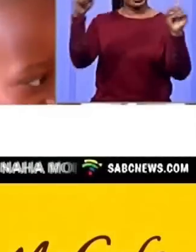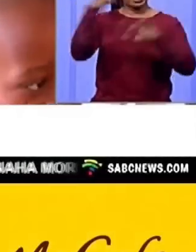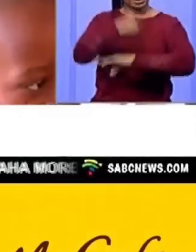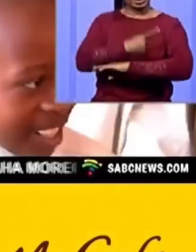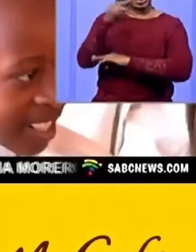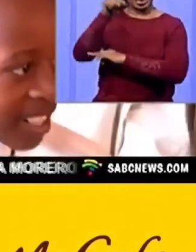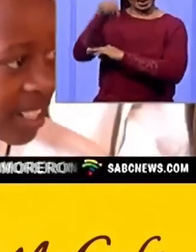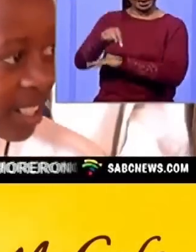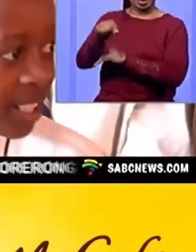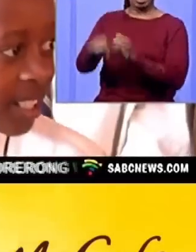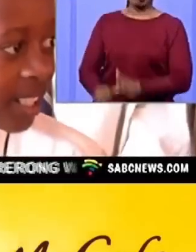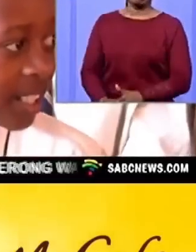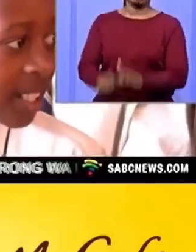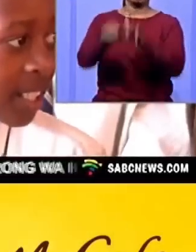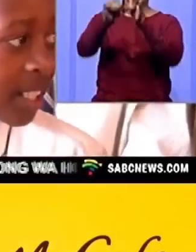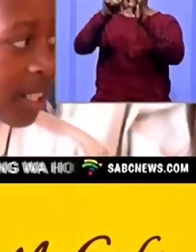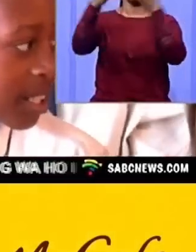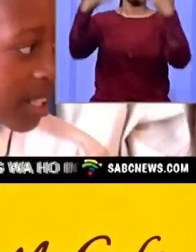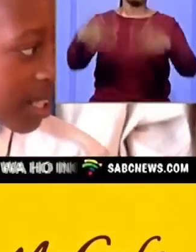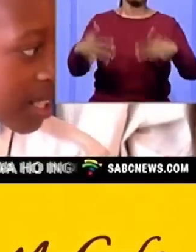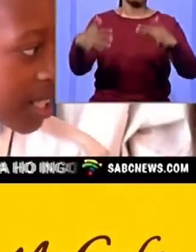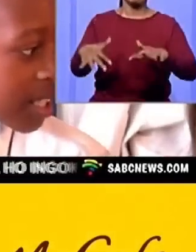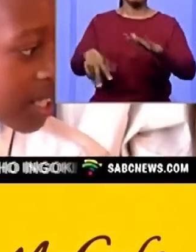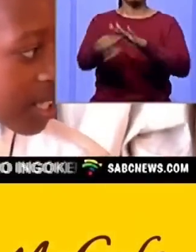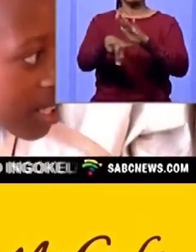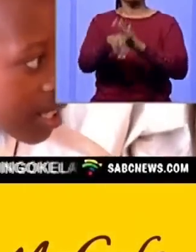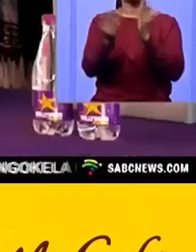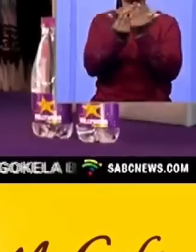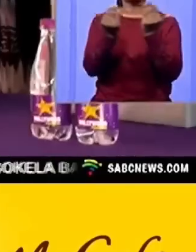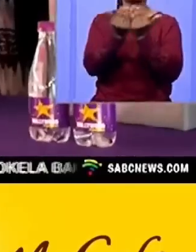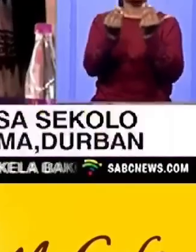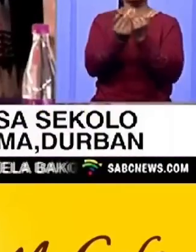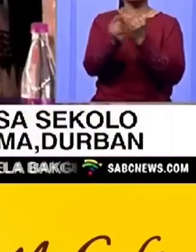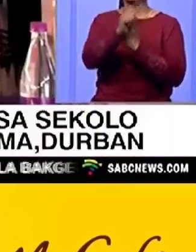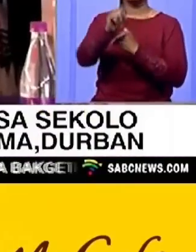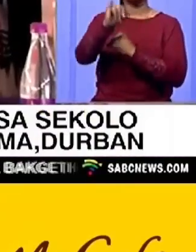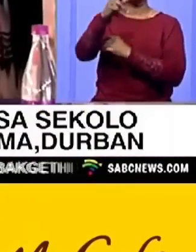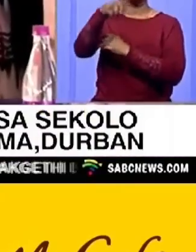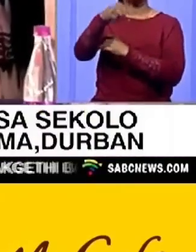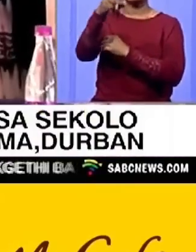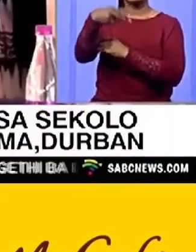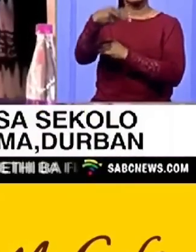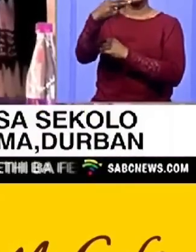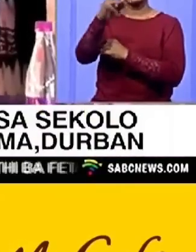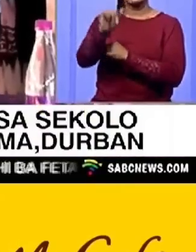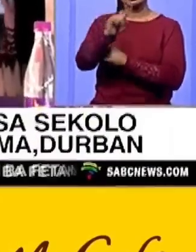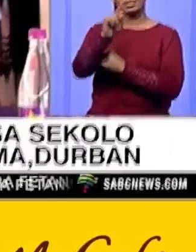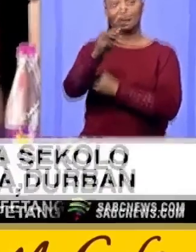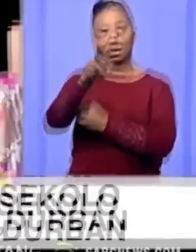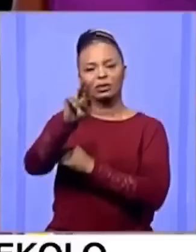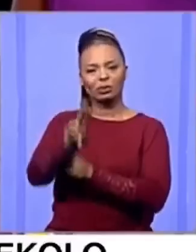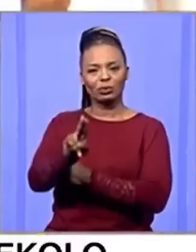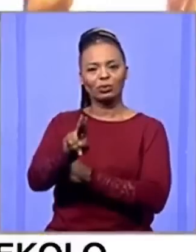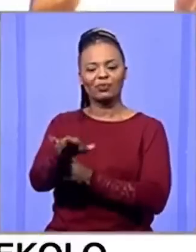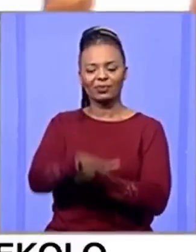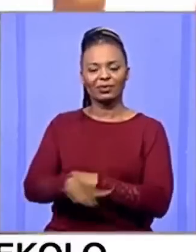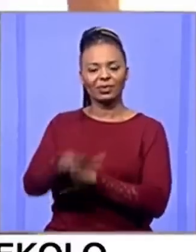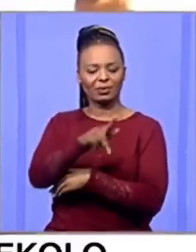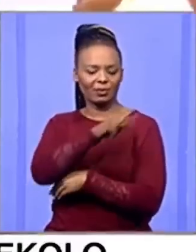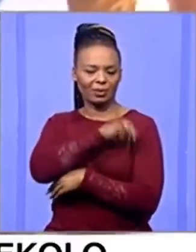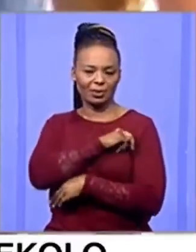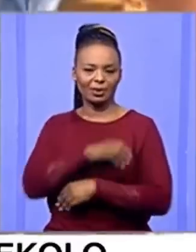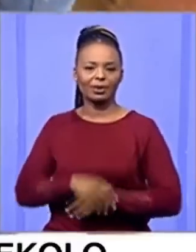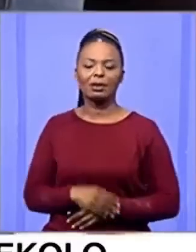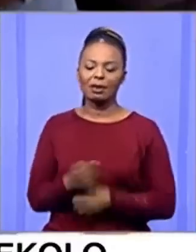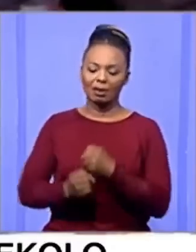le bohlokwa sekolong sa Sesotho Primary ka Ntuzuma. Le ke lesolo la ngwaga le ngwaga